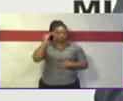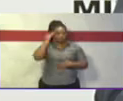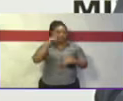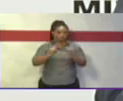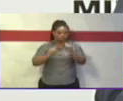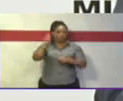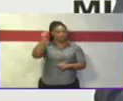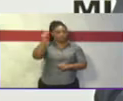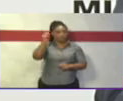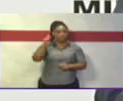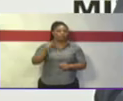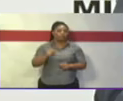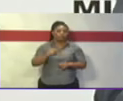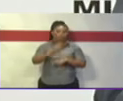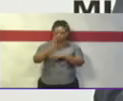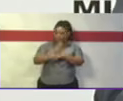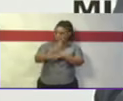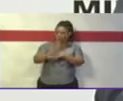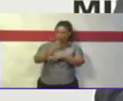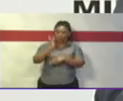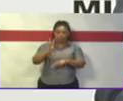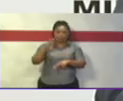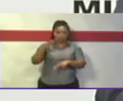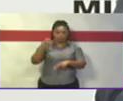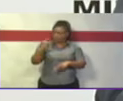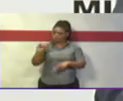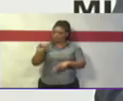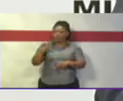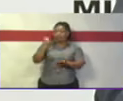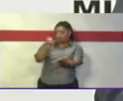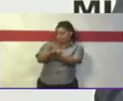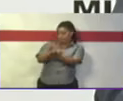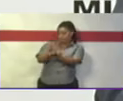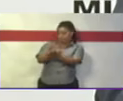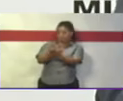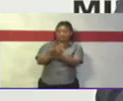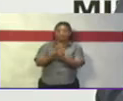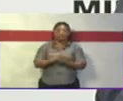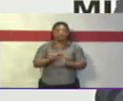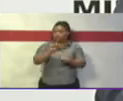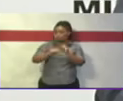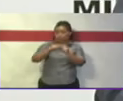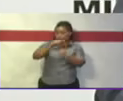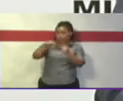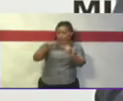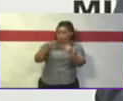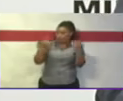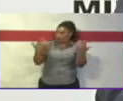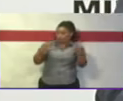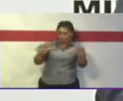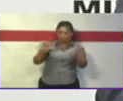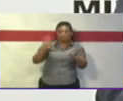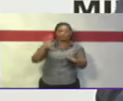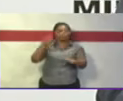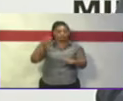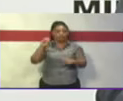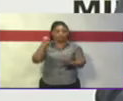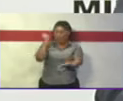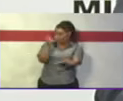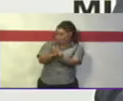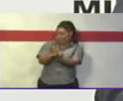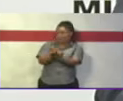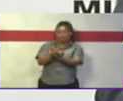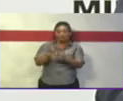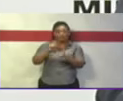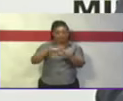a reliance strategy on the WHO approval. So once the WHO approvals are given, we will consider at our local